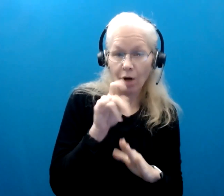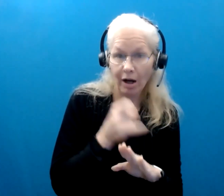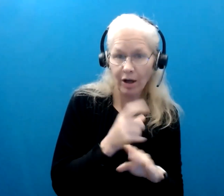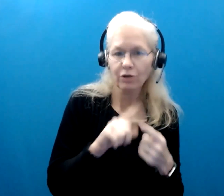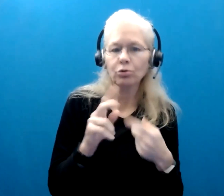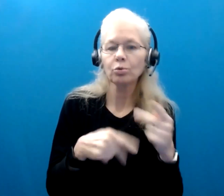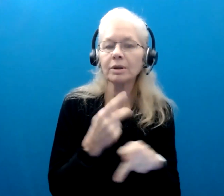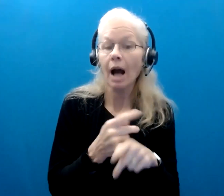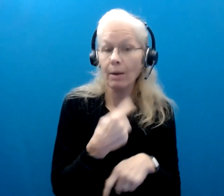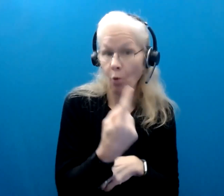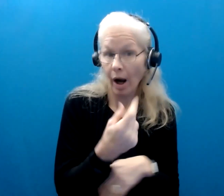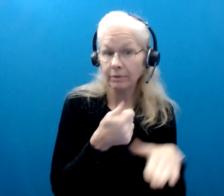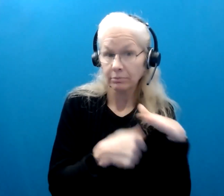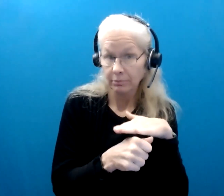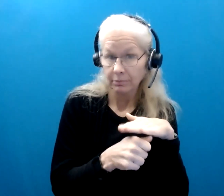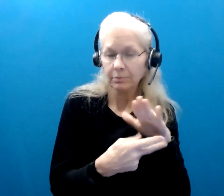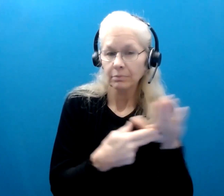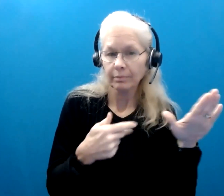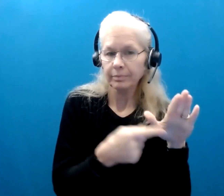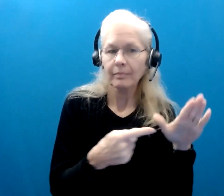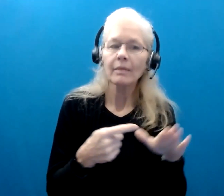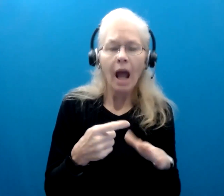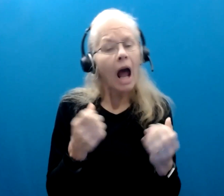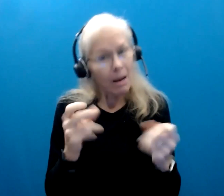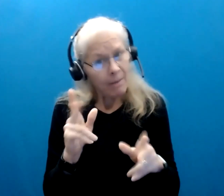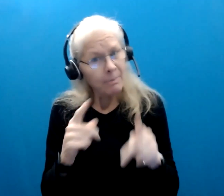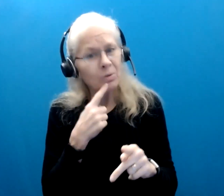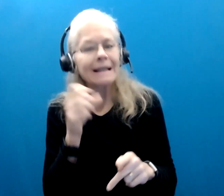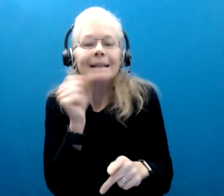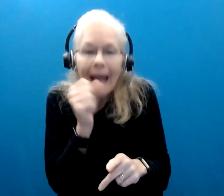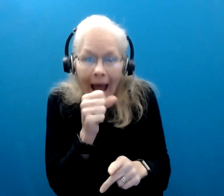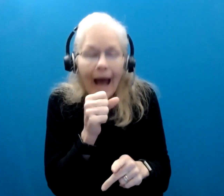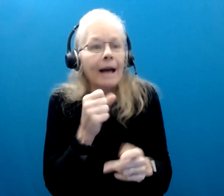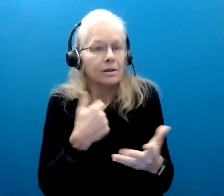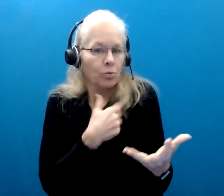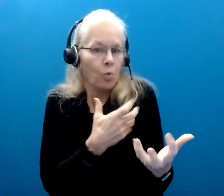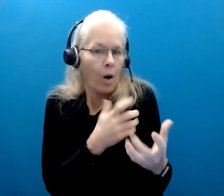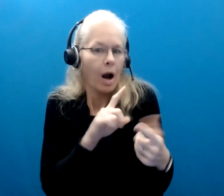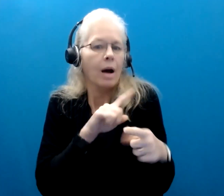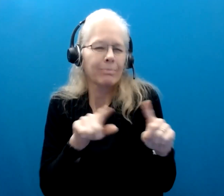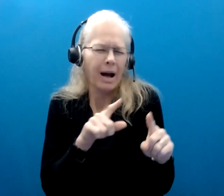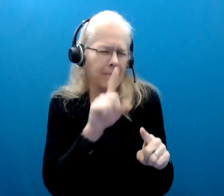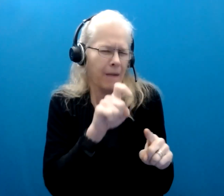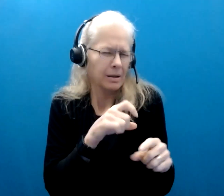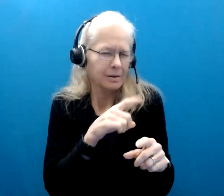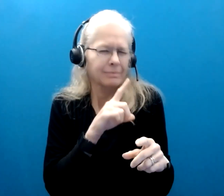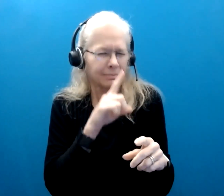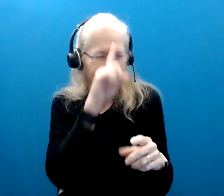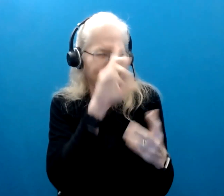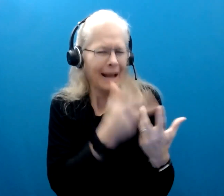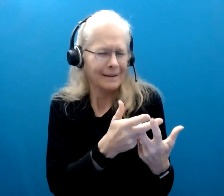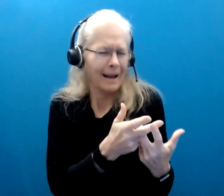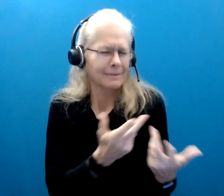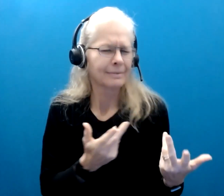on, yes, desirable, but let's make sure it makes sense. Which projects does that make sense for? And